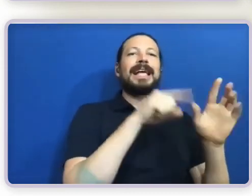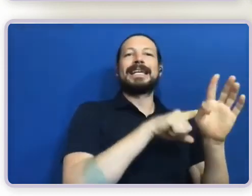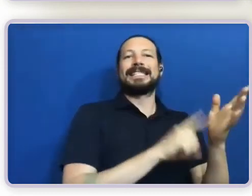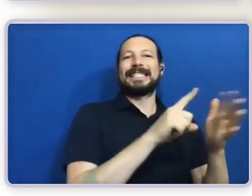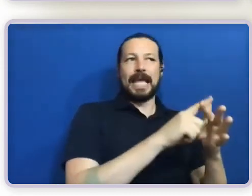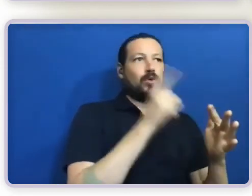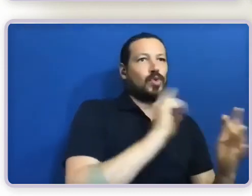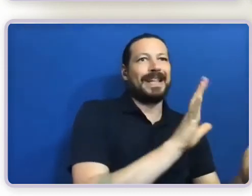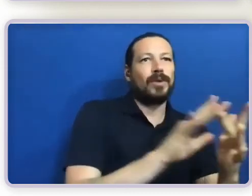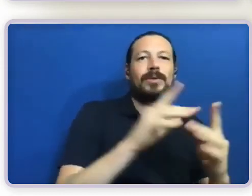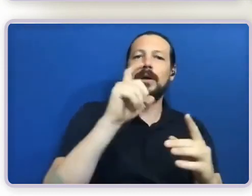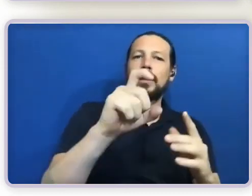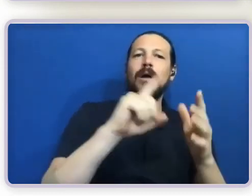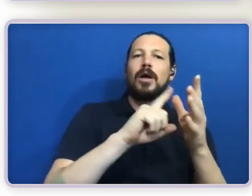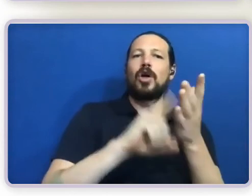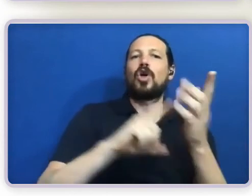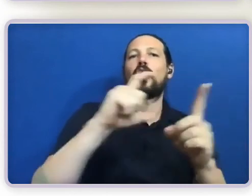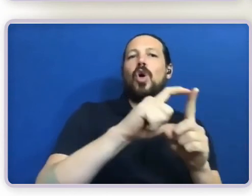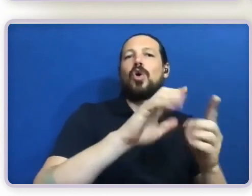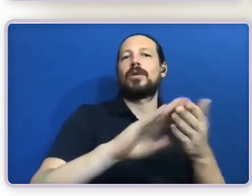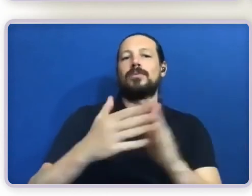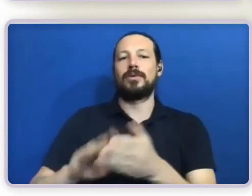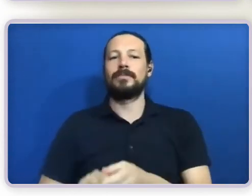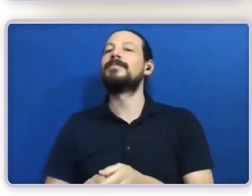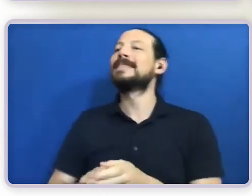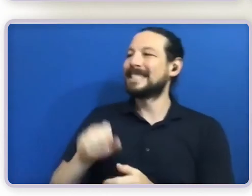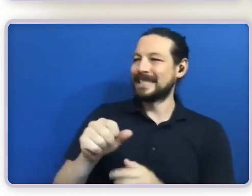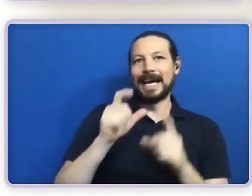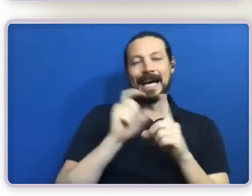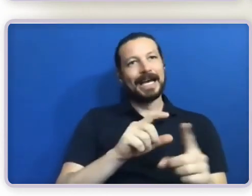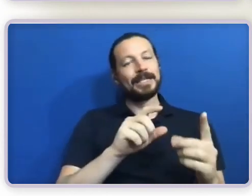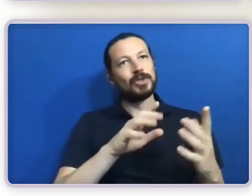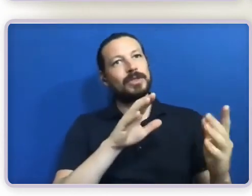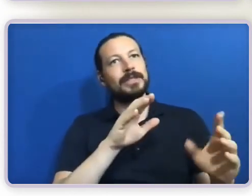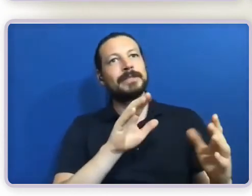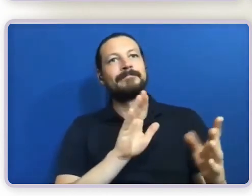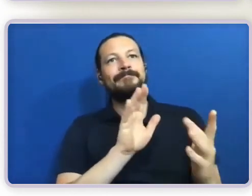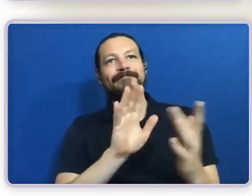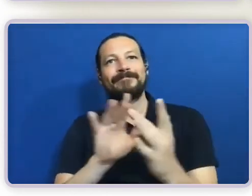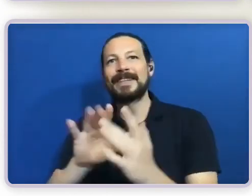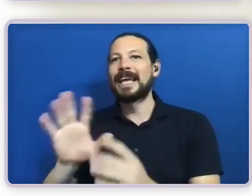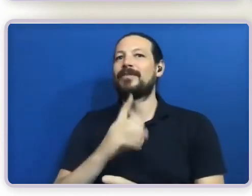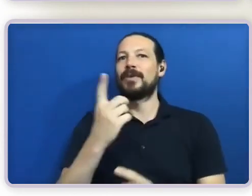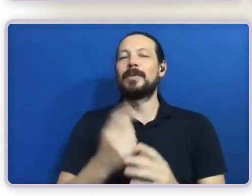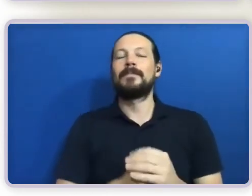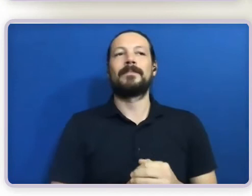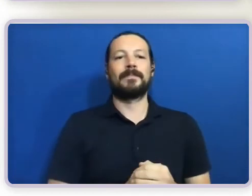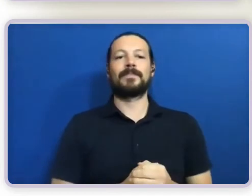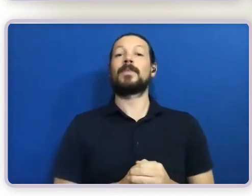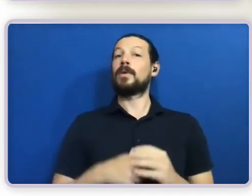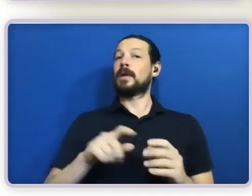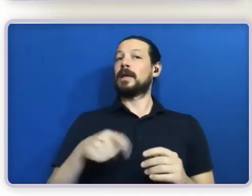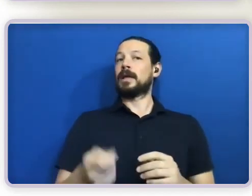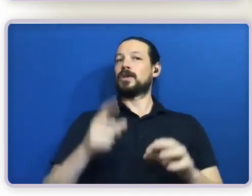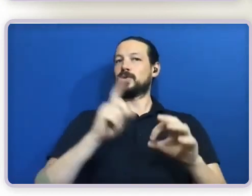Yeah. It's tricky to try and get everybody. Can I have the next question, Please? Okay. So people with disabilities